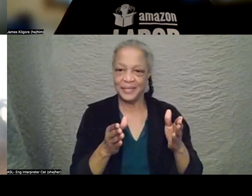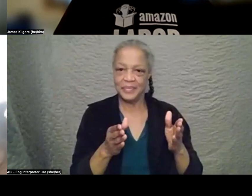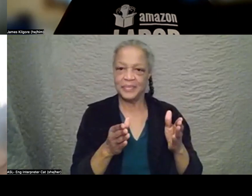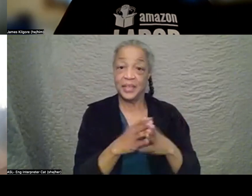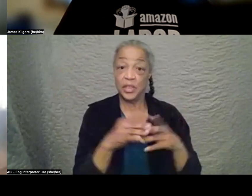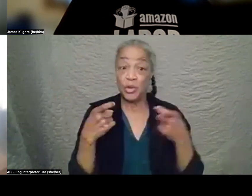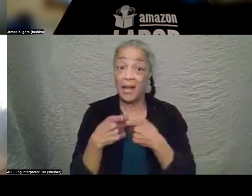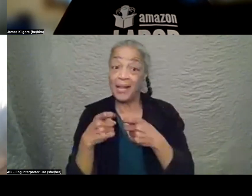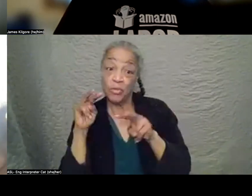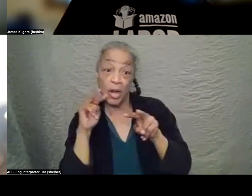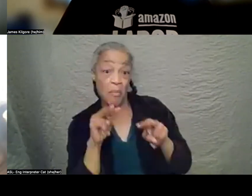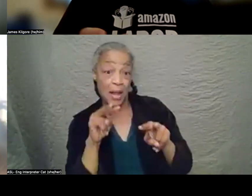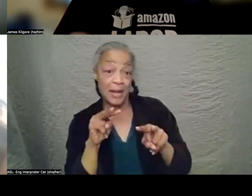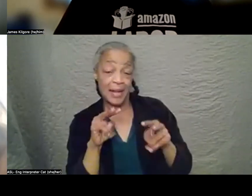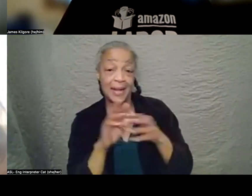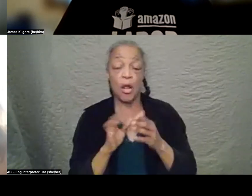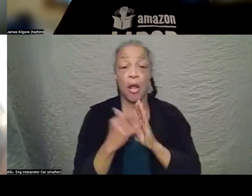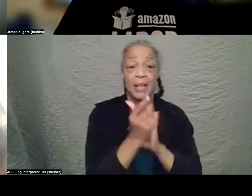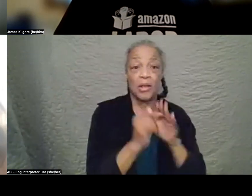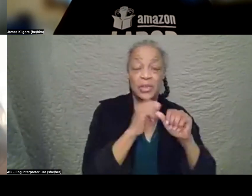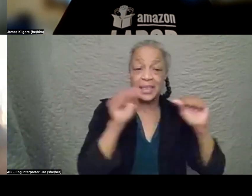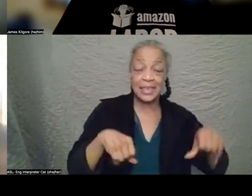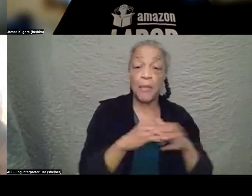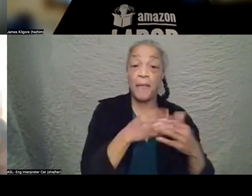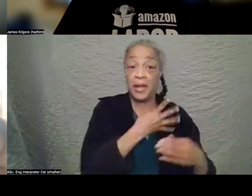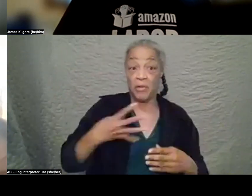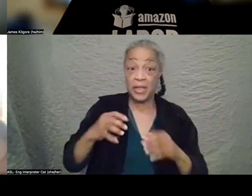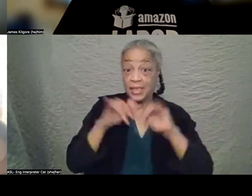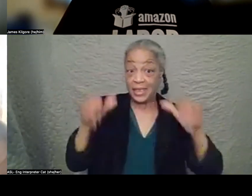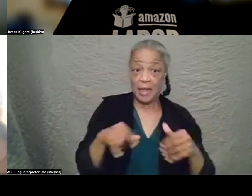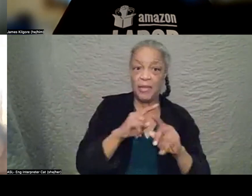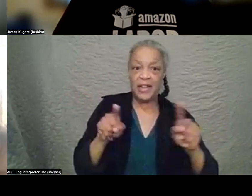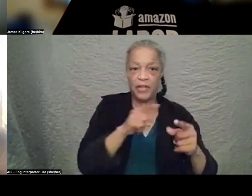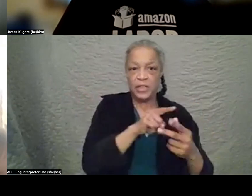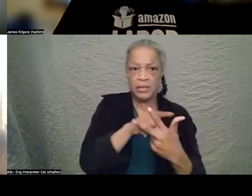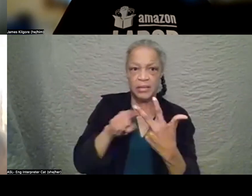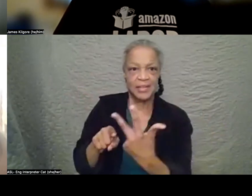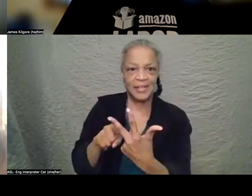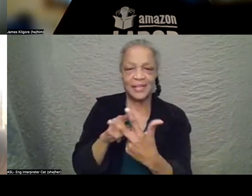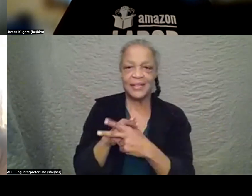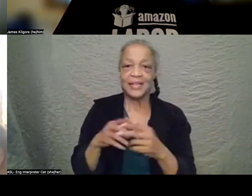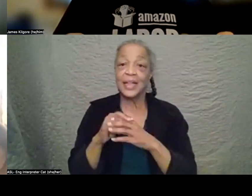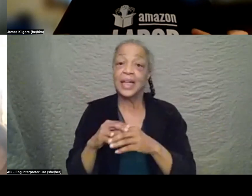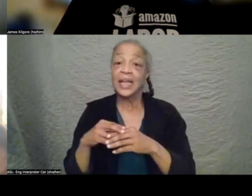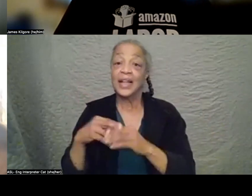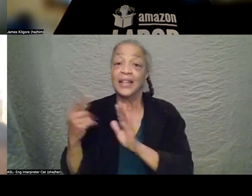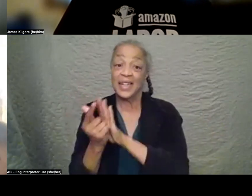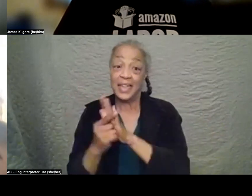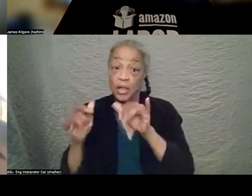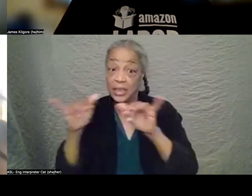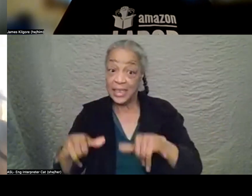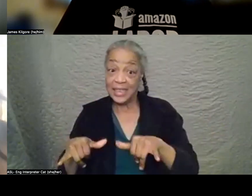electronic monitoring in the criminal legal system and the immigration system is that electronic monitoring in the criminal legal system is